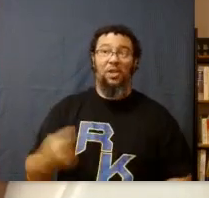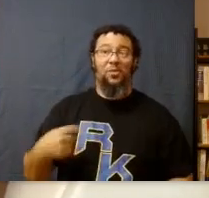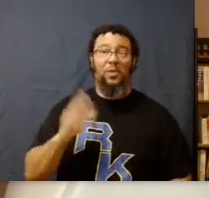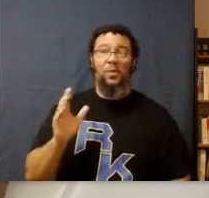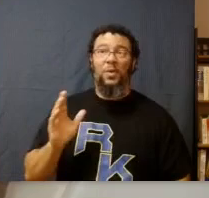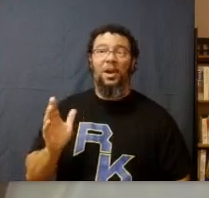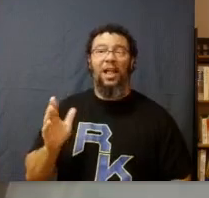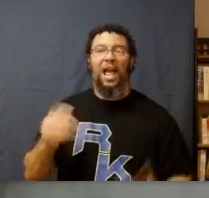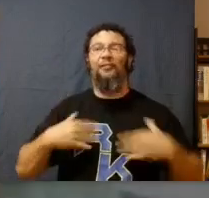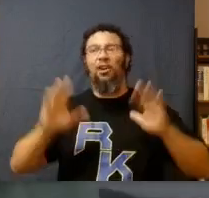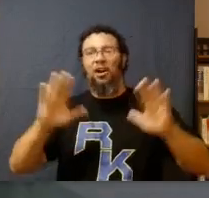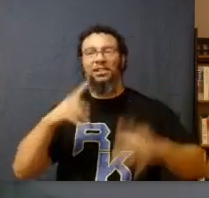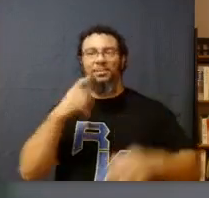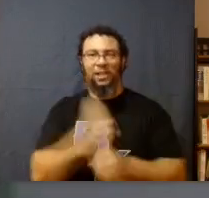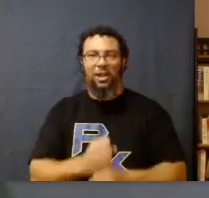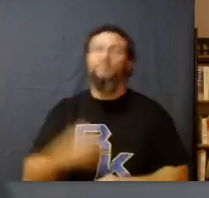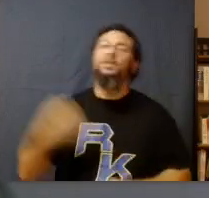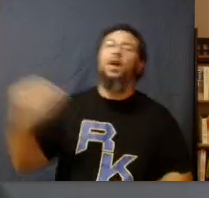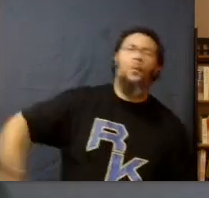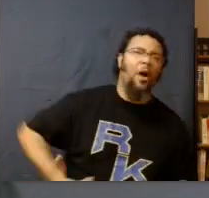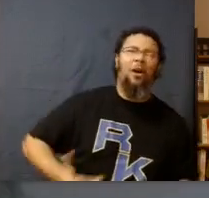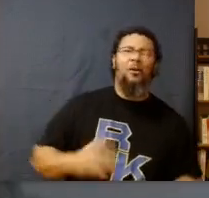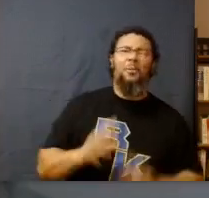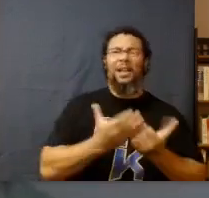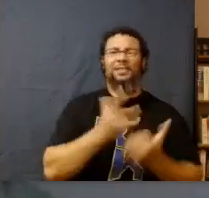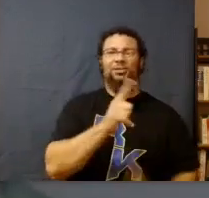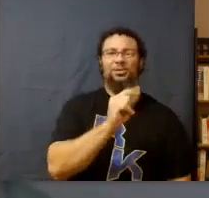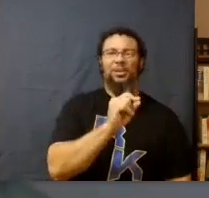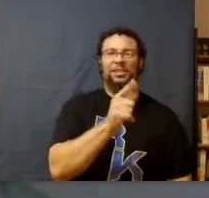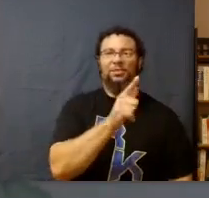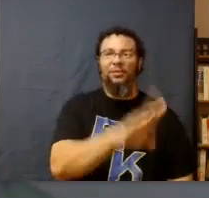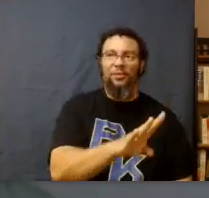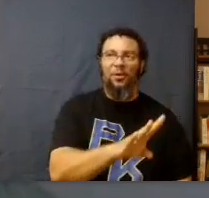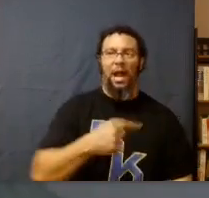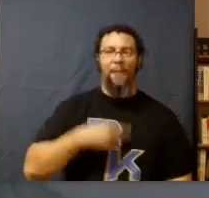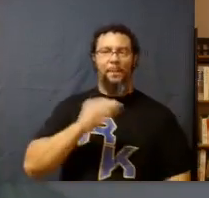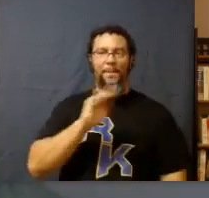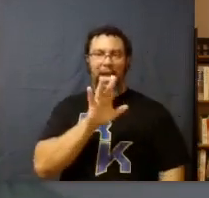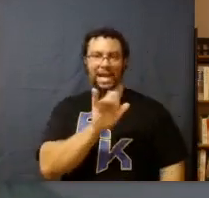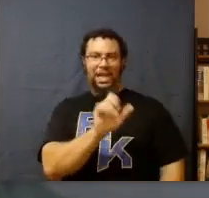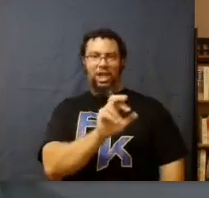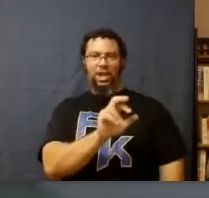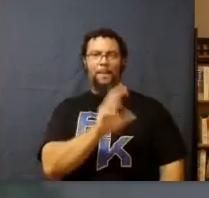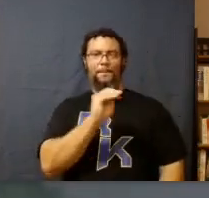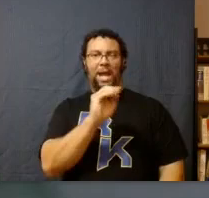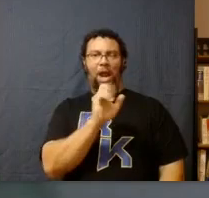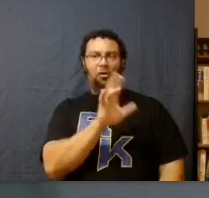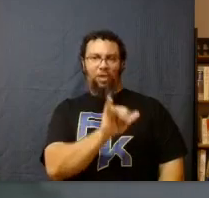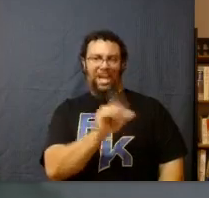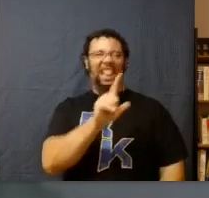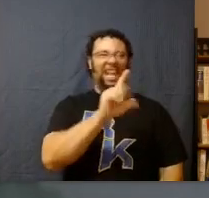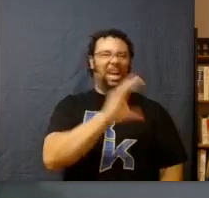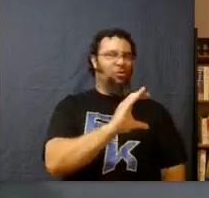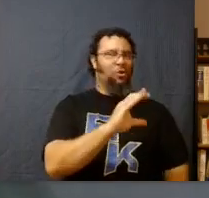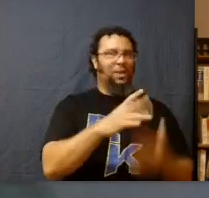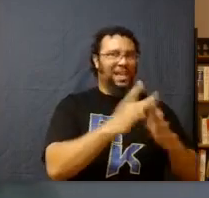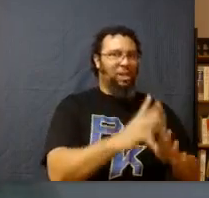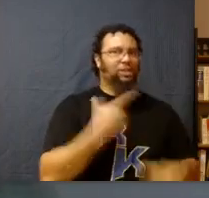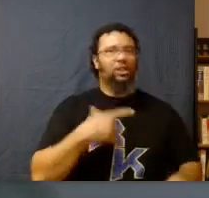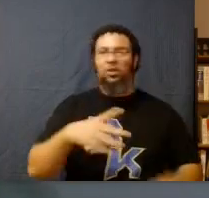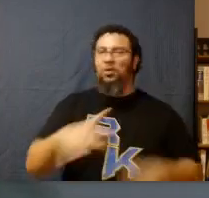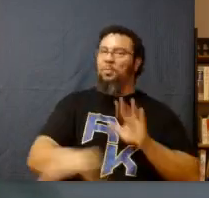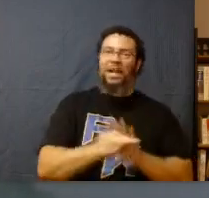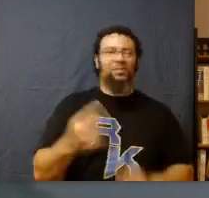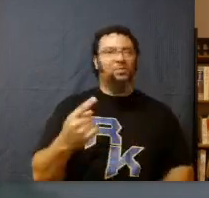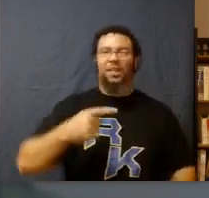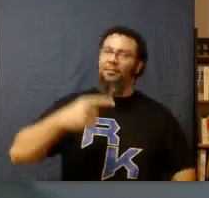a great year. Freshmen, welcome class of 2024. I am Miriam, one of your proud Link Crew leaders. You guys picked one of the best out